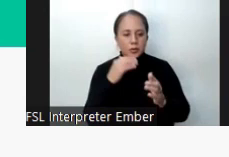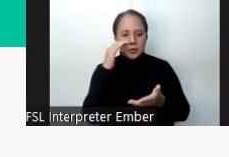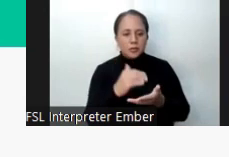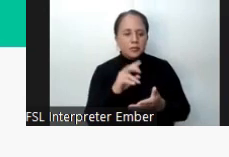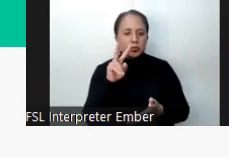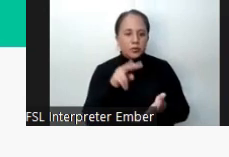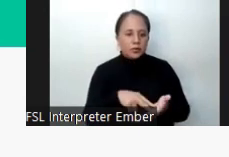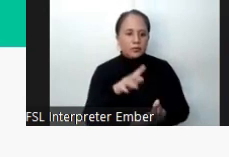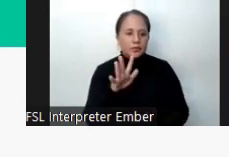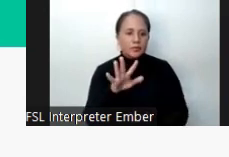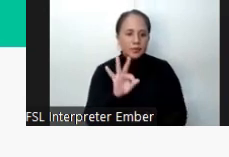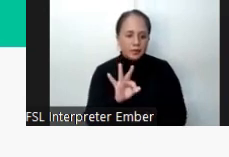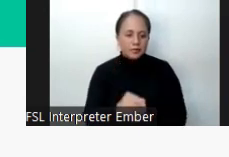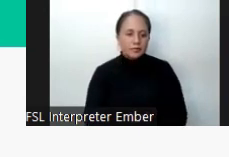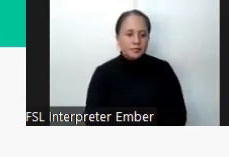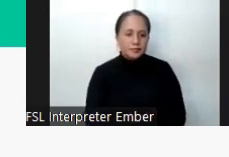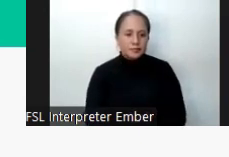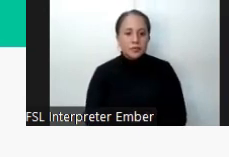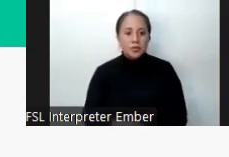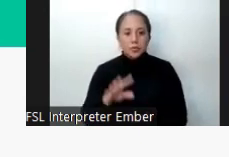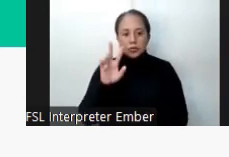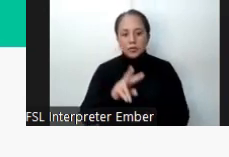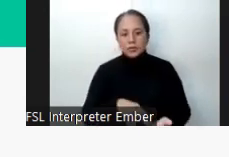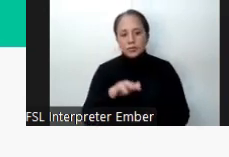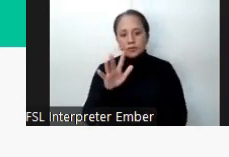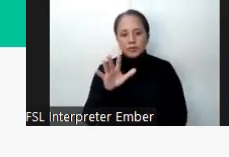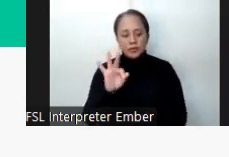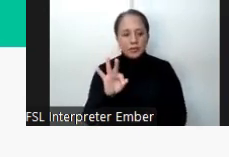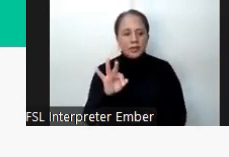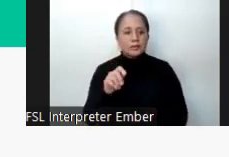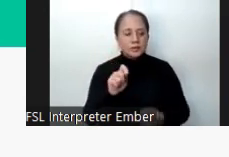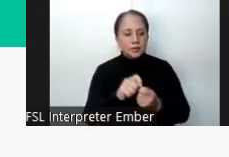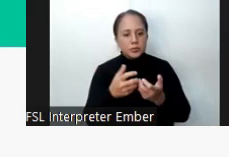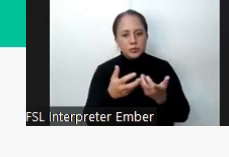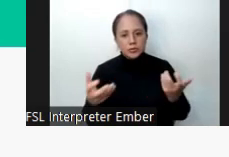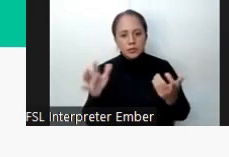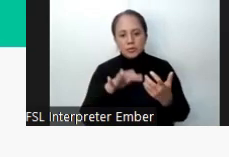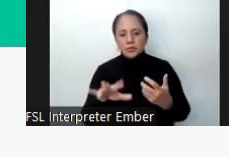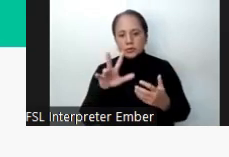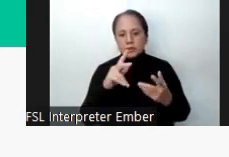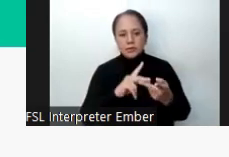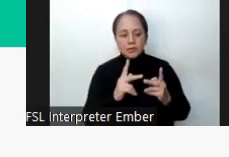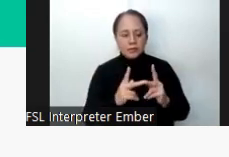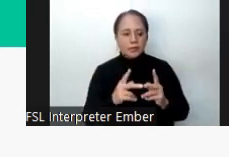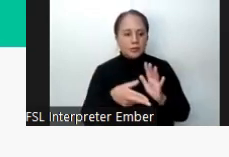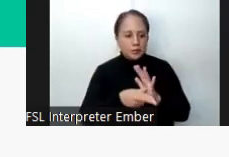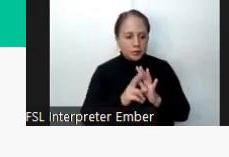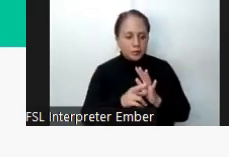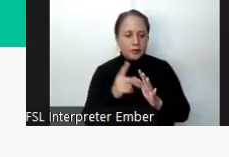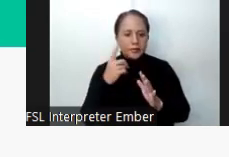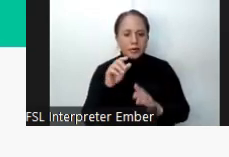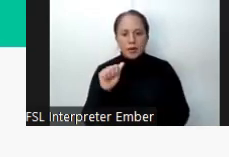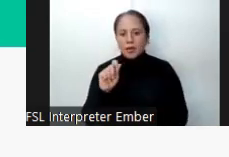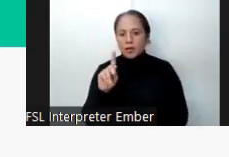to 2,059. The 2,059 articles were then divided among 3 pairs of reviewers for the